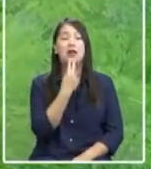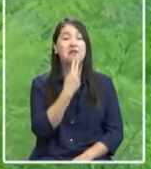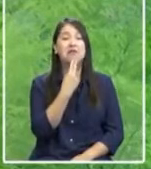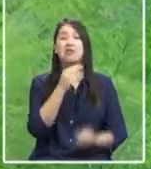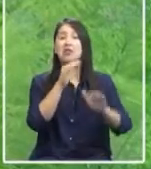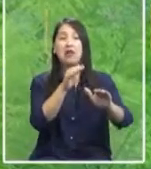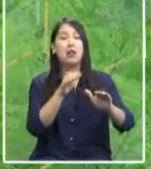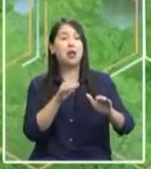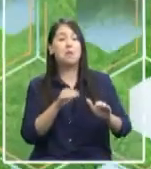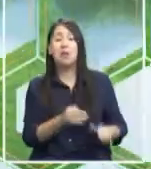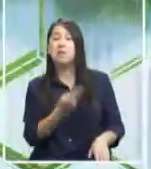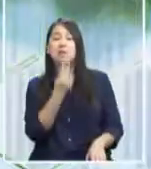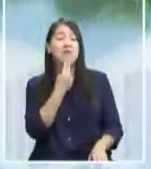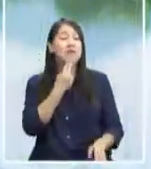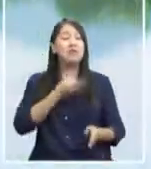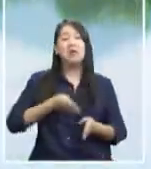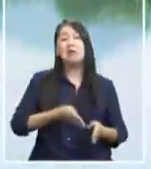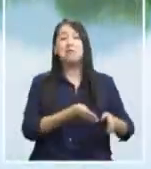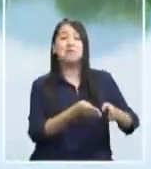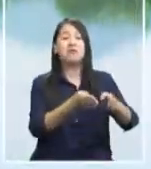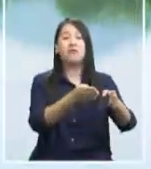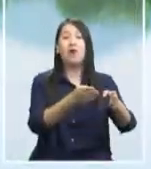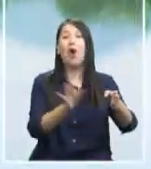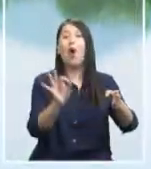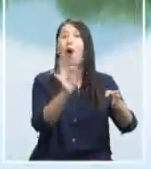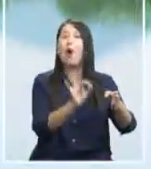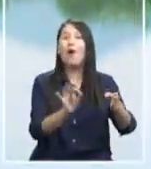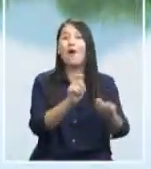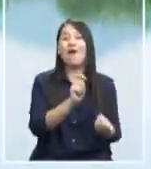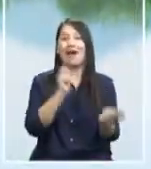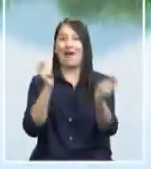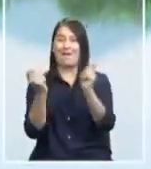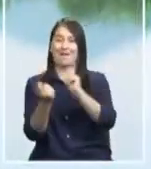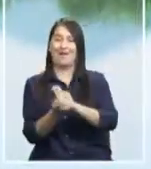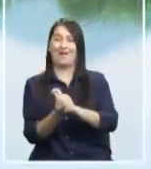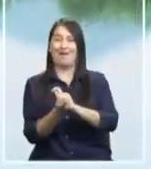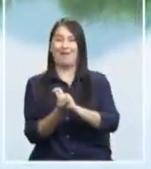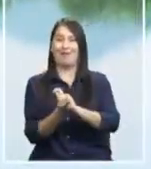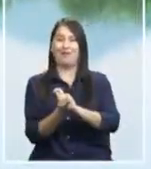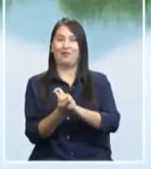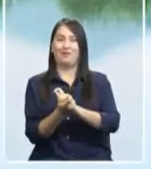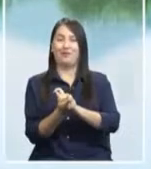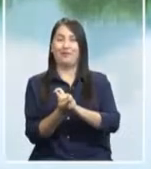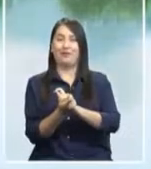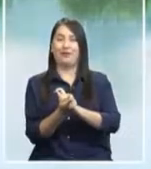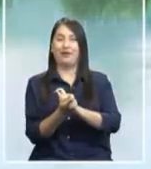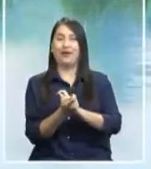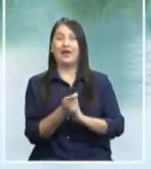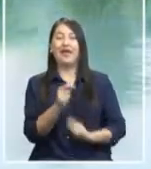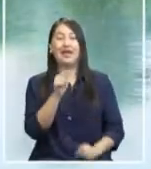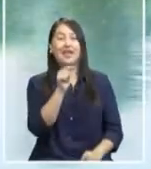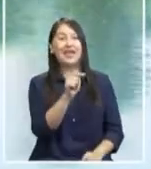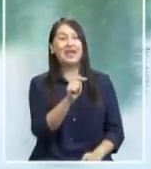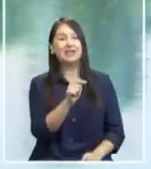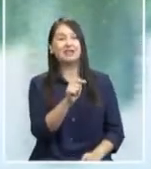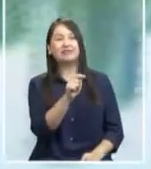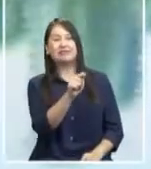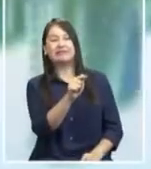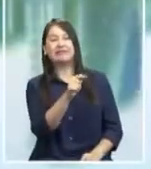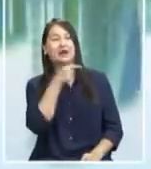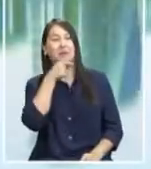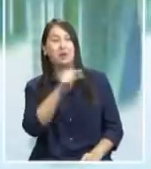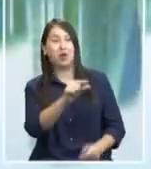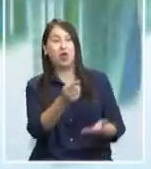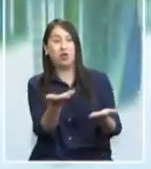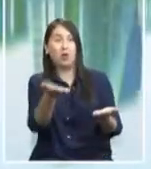train to get us away from the suicidal path and build a new path for a new life? That's